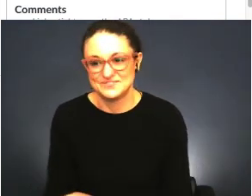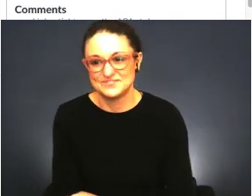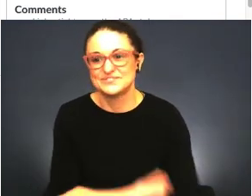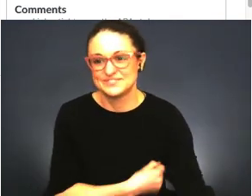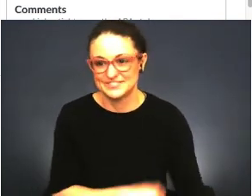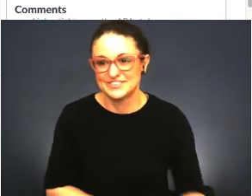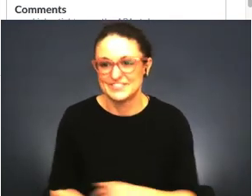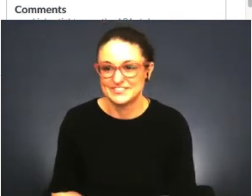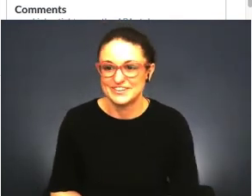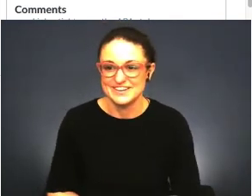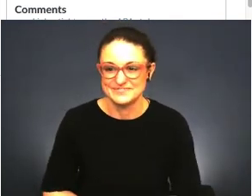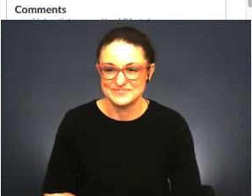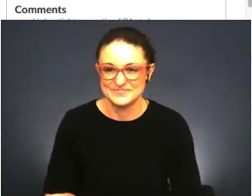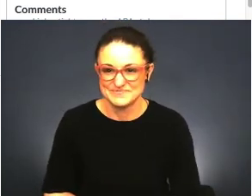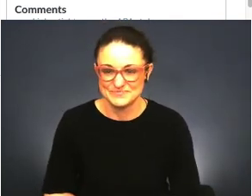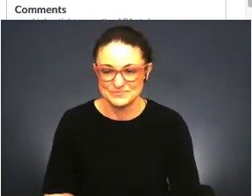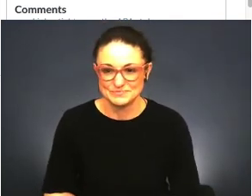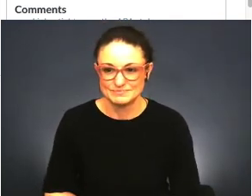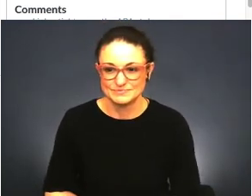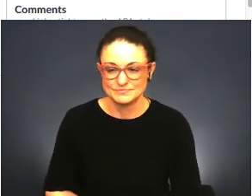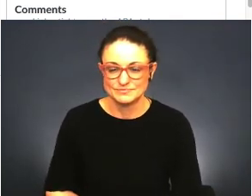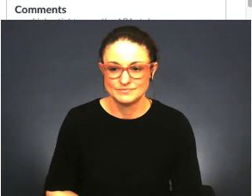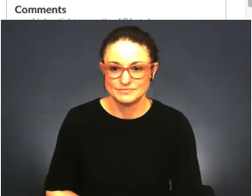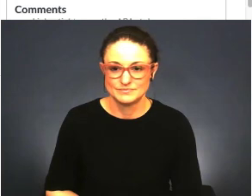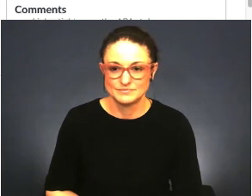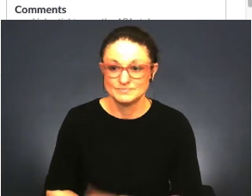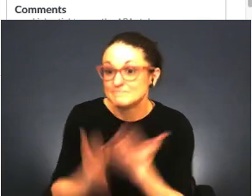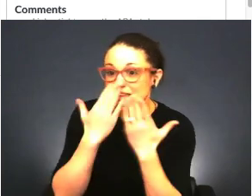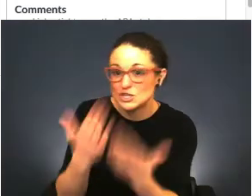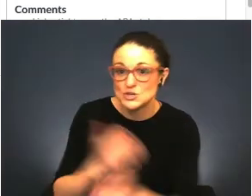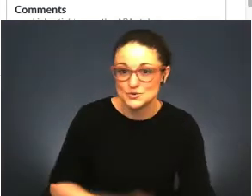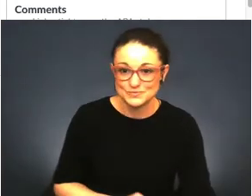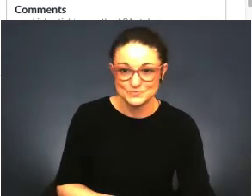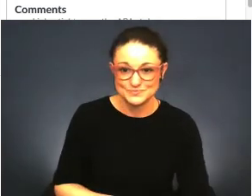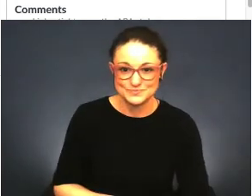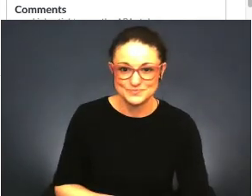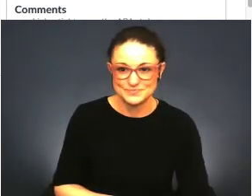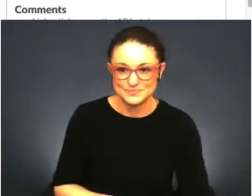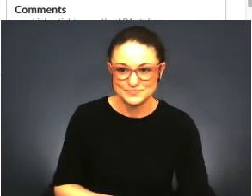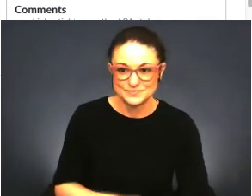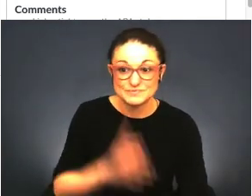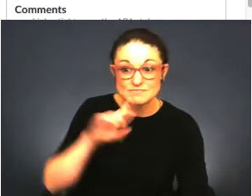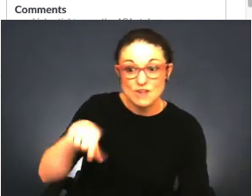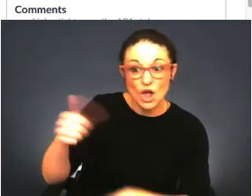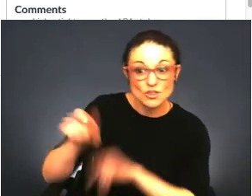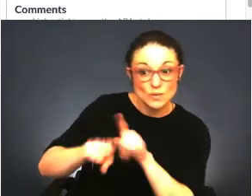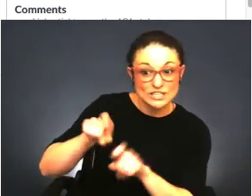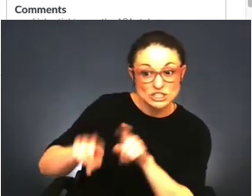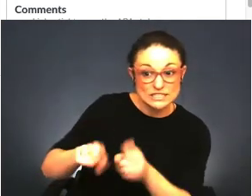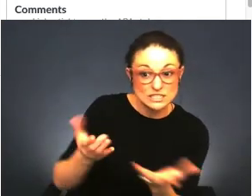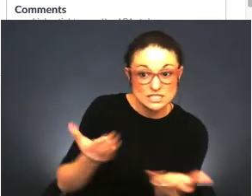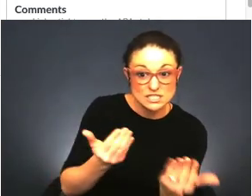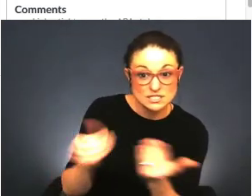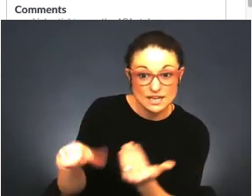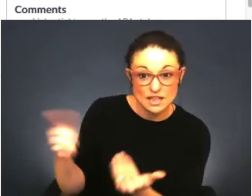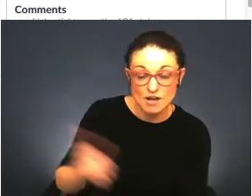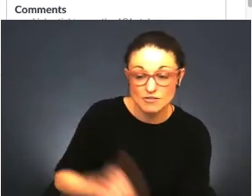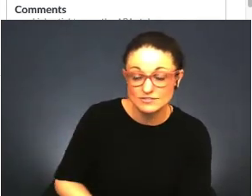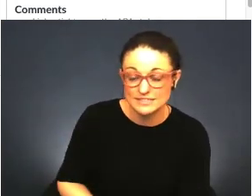Yeah, great. Thank you. Other questions?